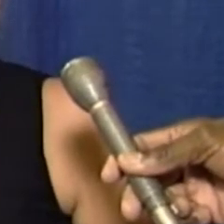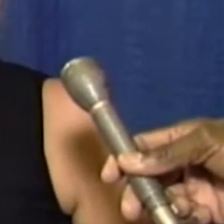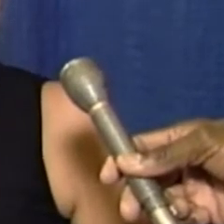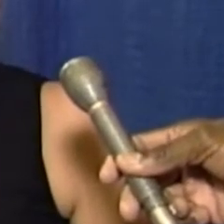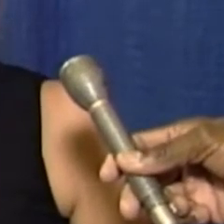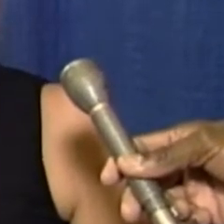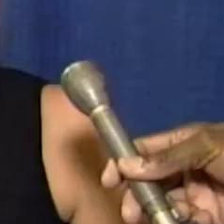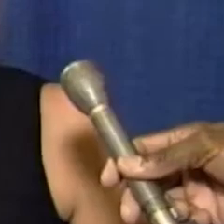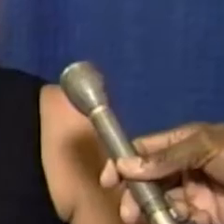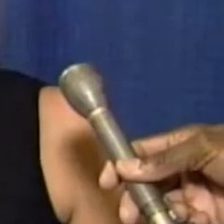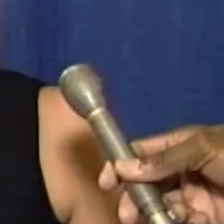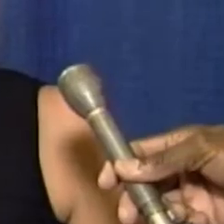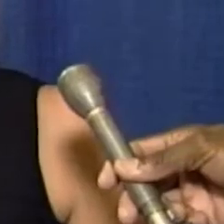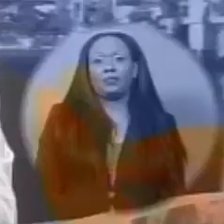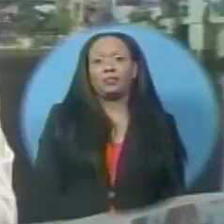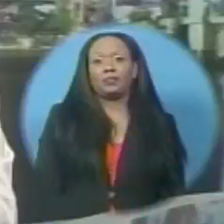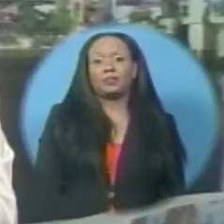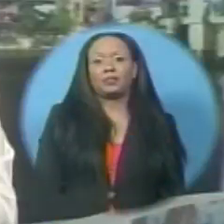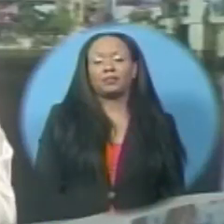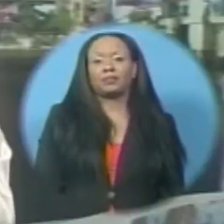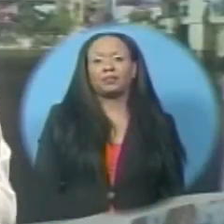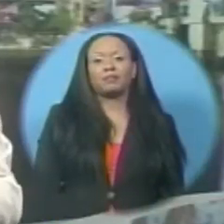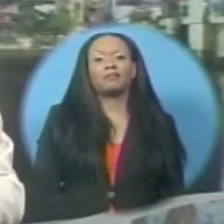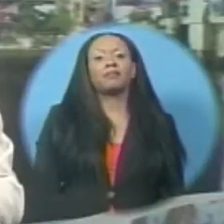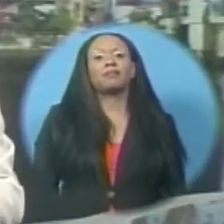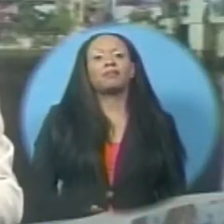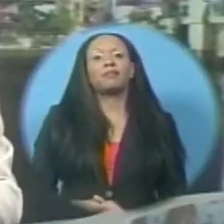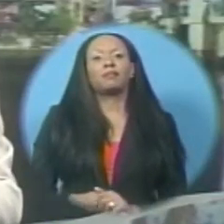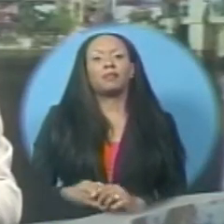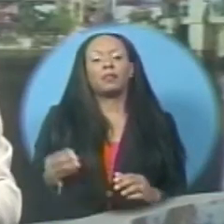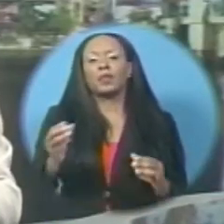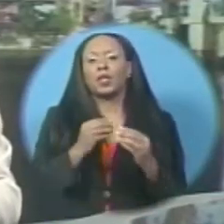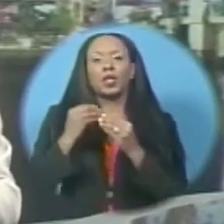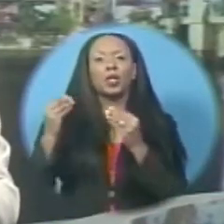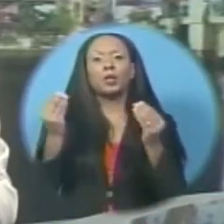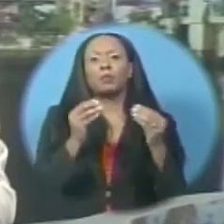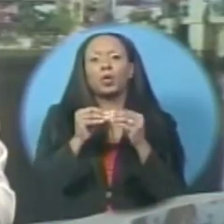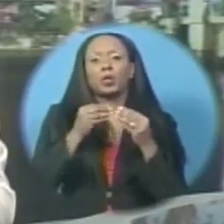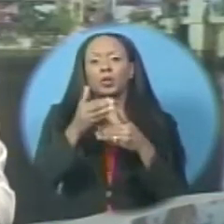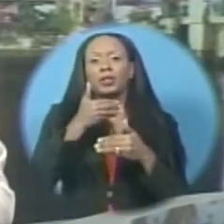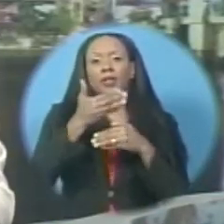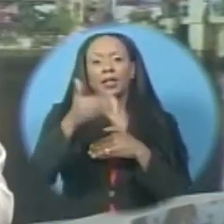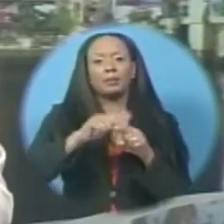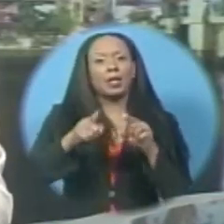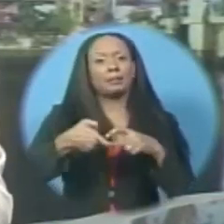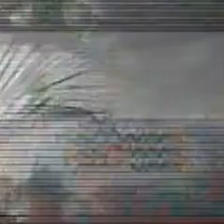villa, which is just great value for money. Still to come, news from across the region.